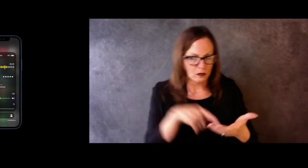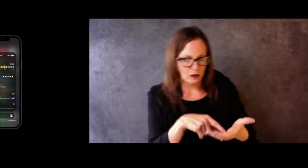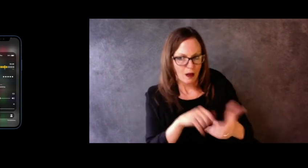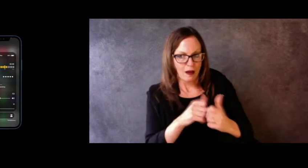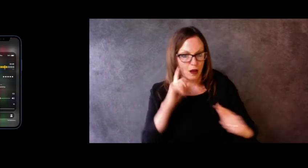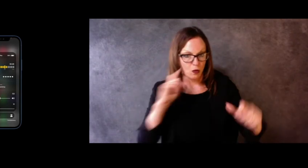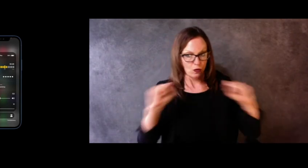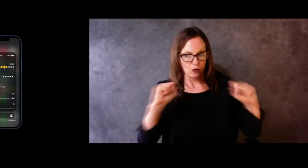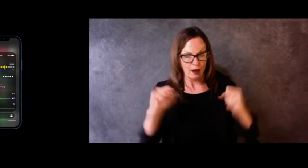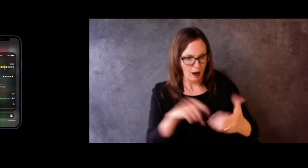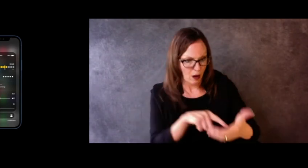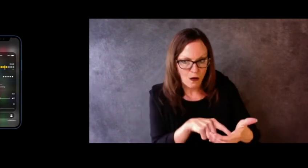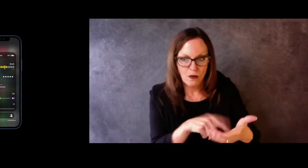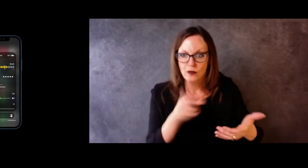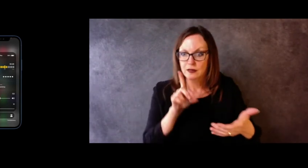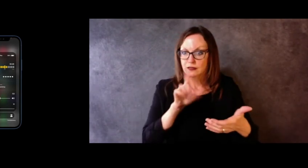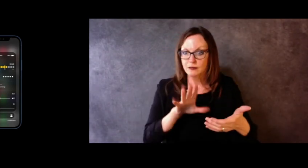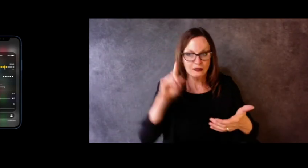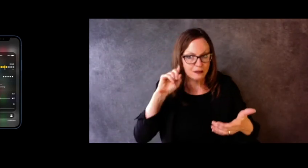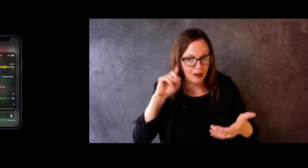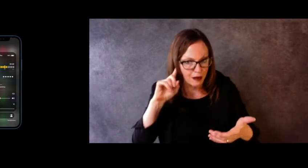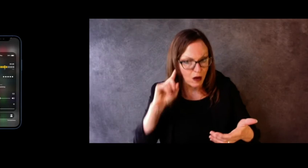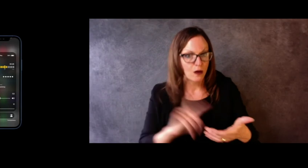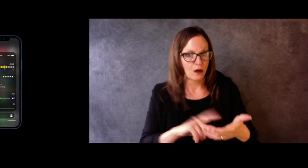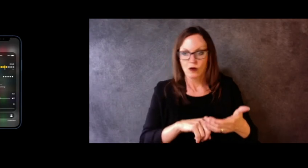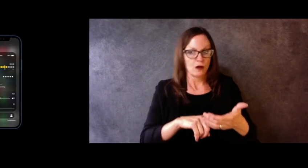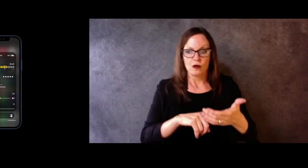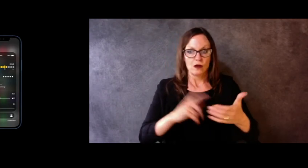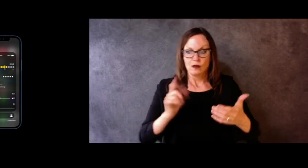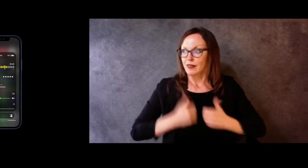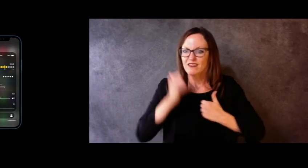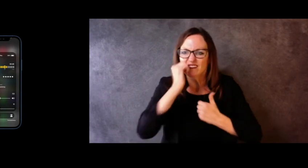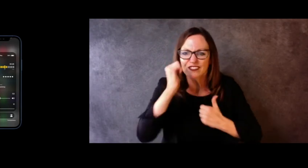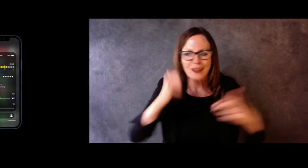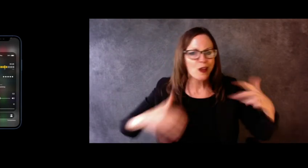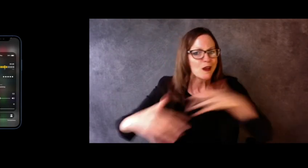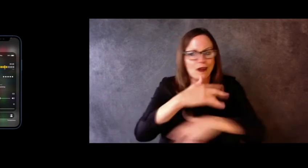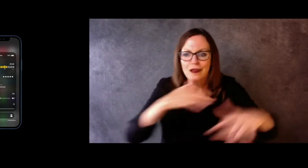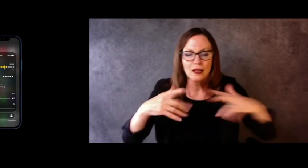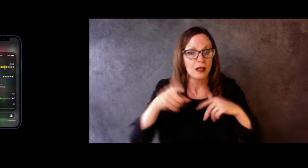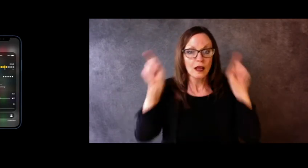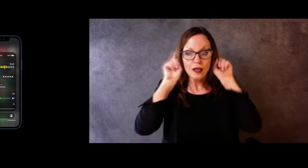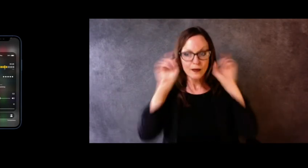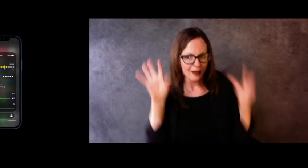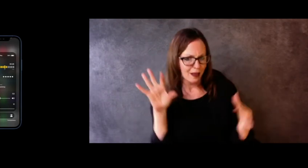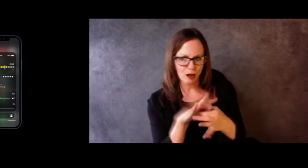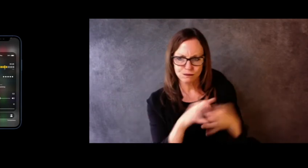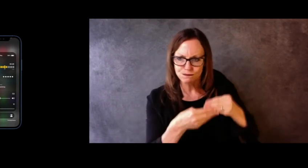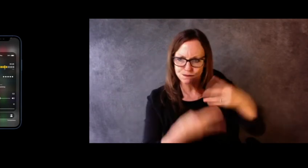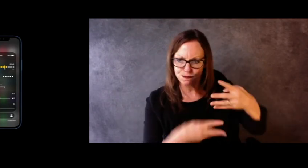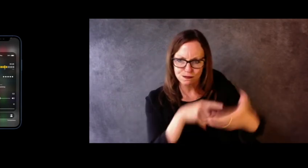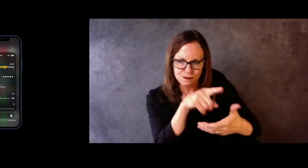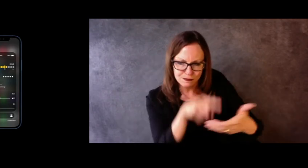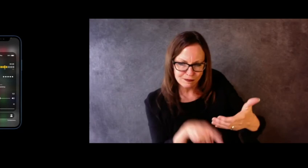to add hearing and then access Live Listen when headphones are connected. You can then increase the amplification or push the balance to